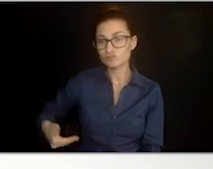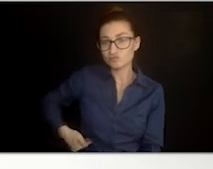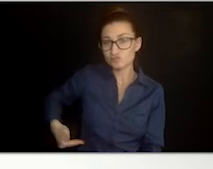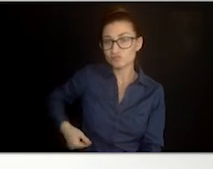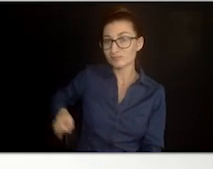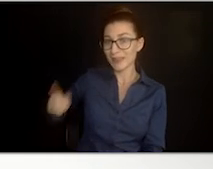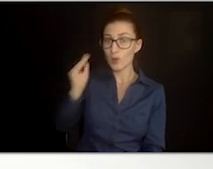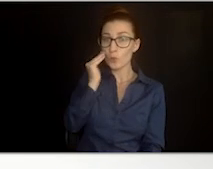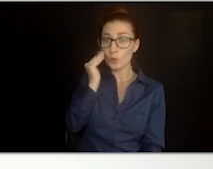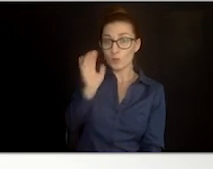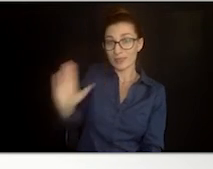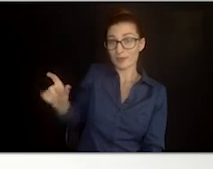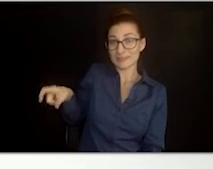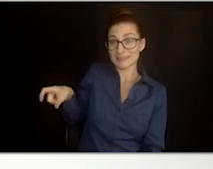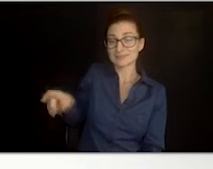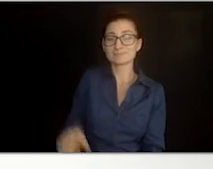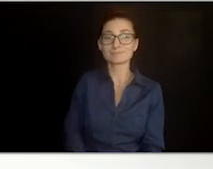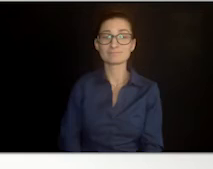know that.